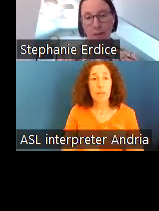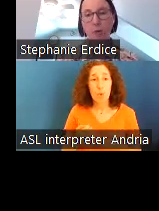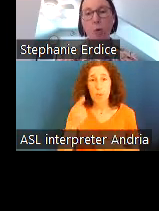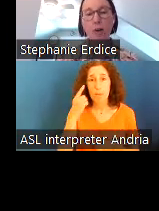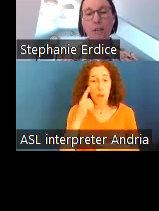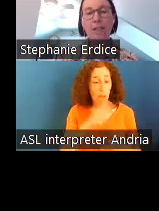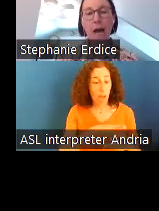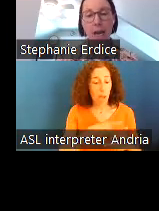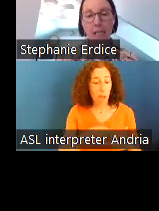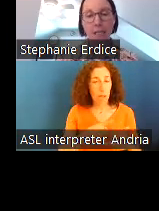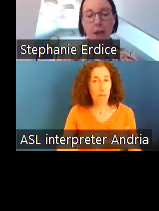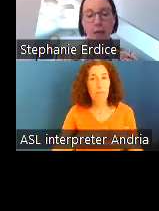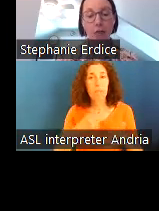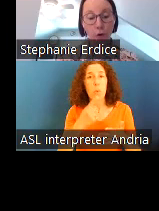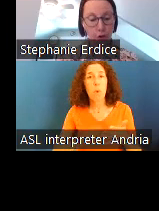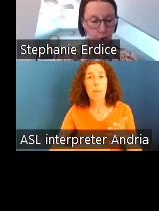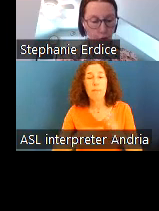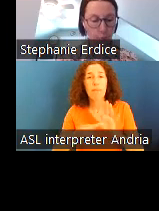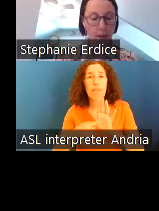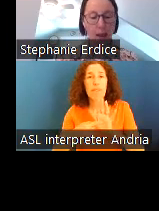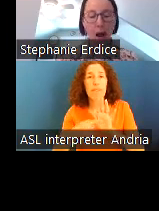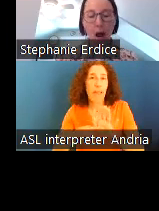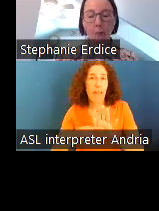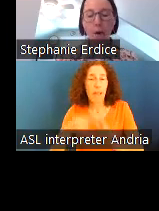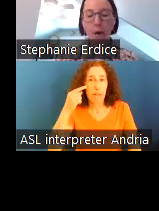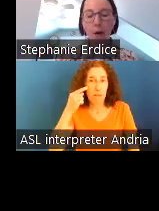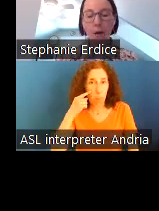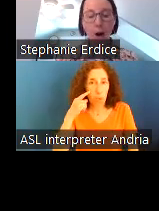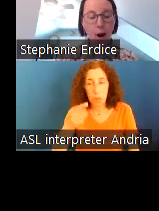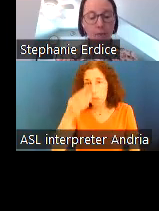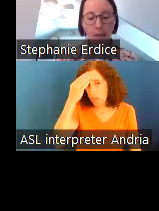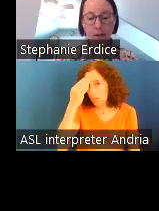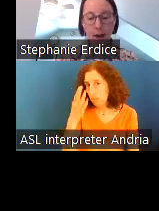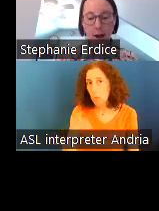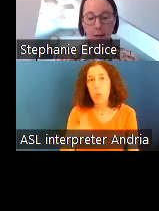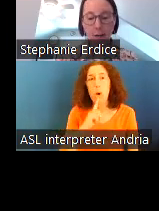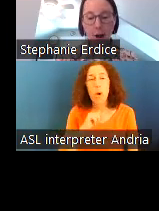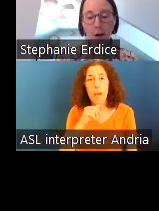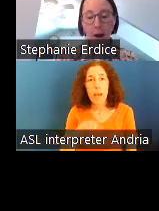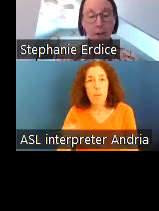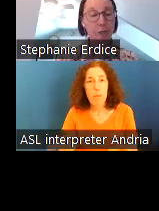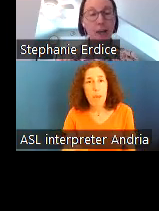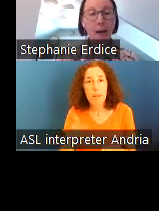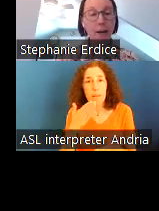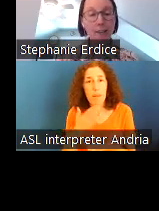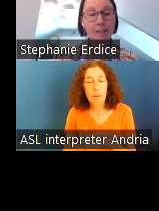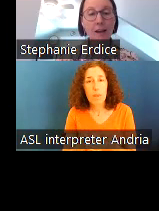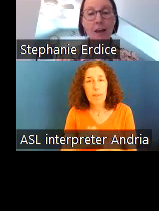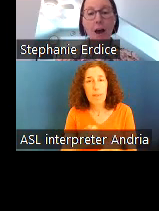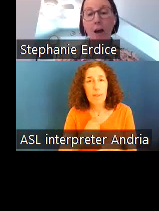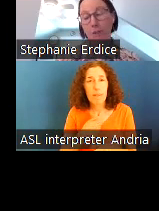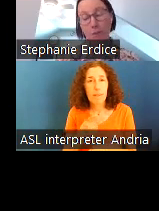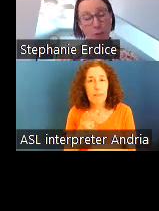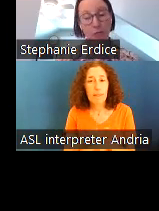good self-care? Like, what are the signs for you? um, are often our bodies will tell